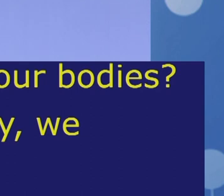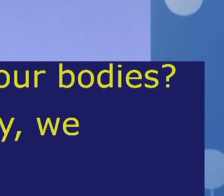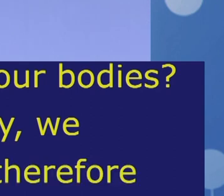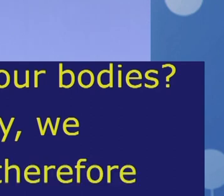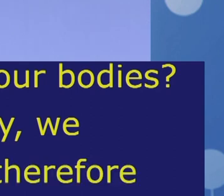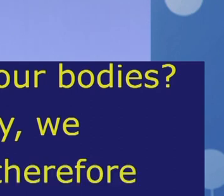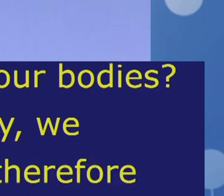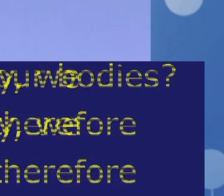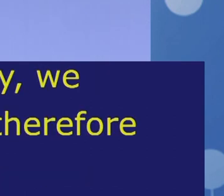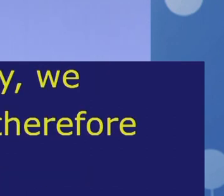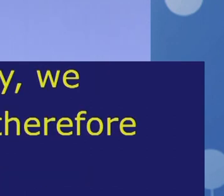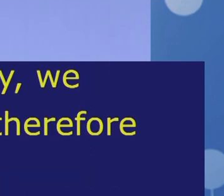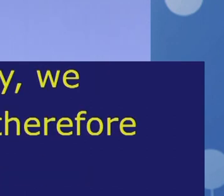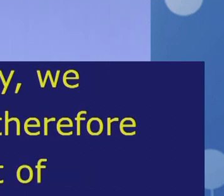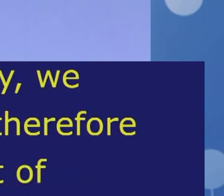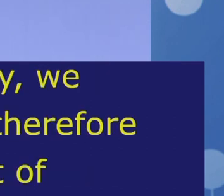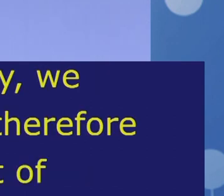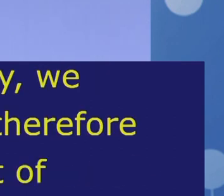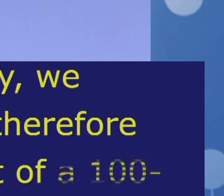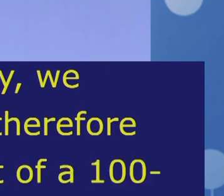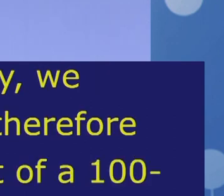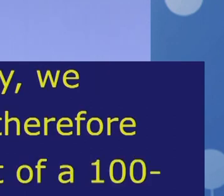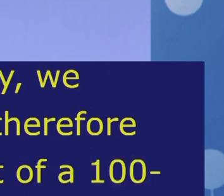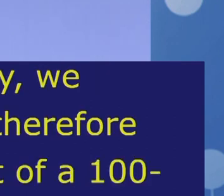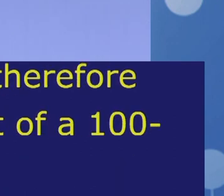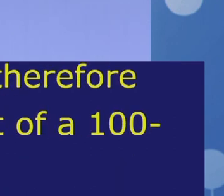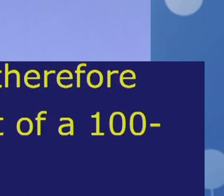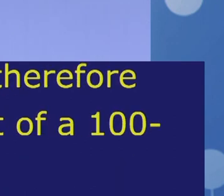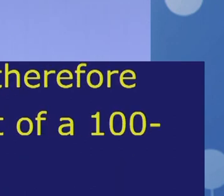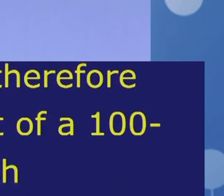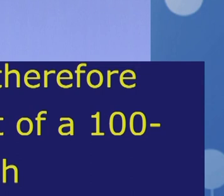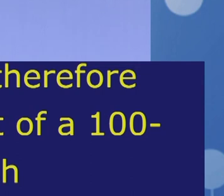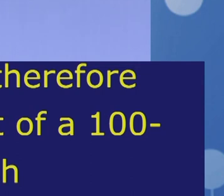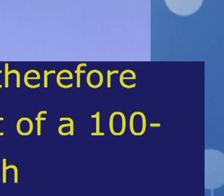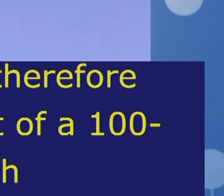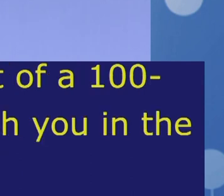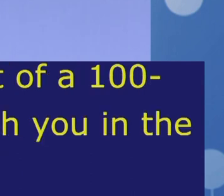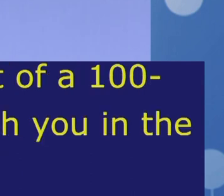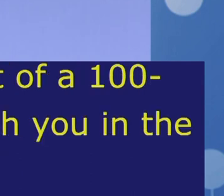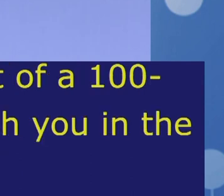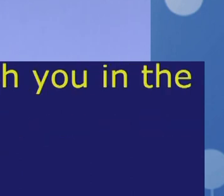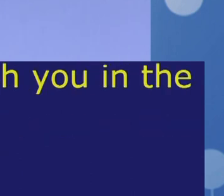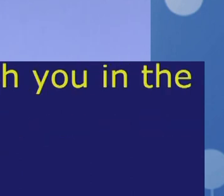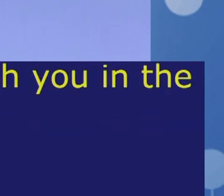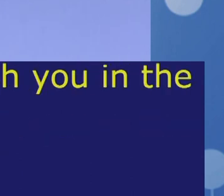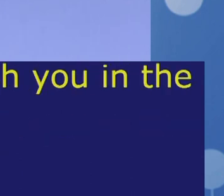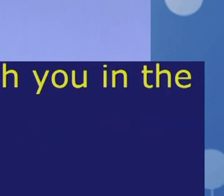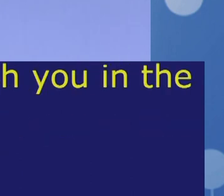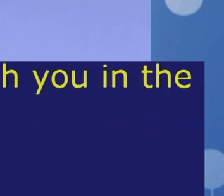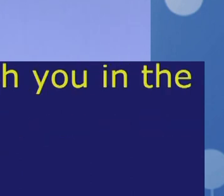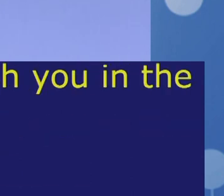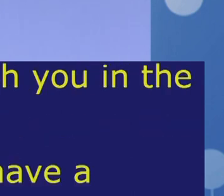and they don't flash you in the face with a light. Secondly, music seems to have a very direct